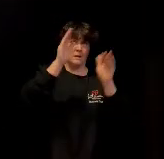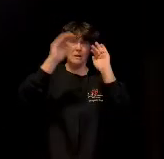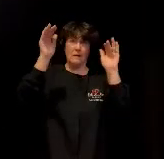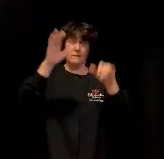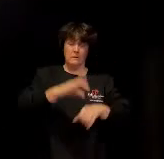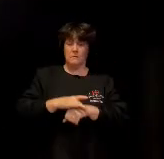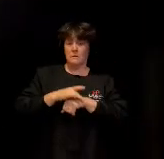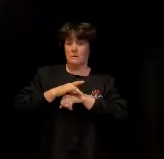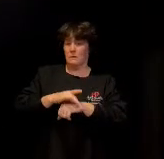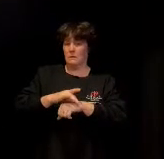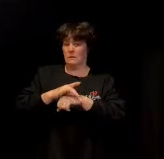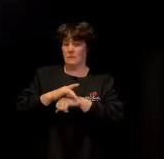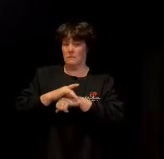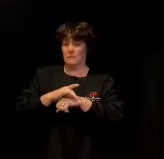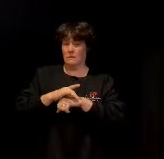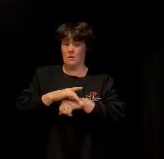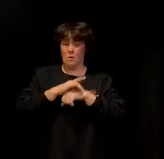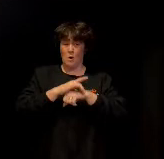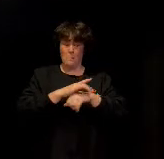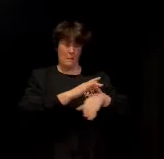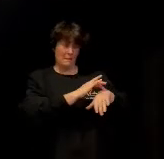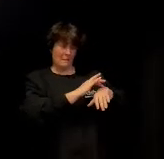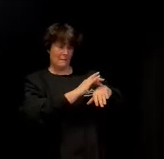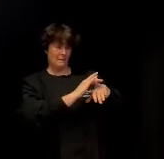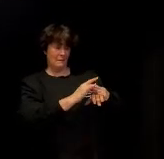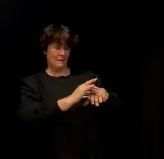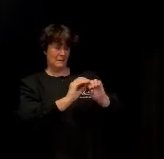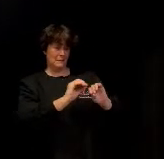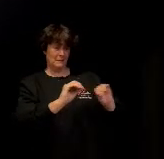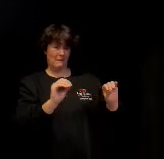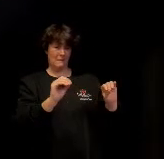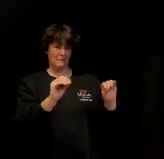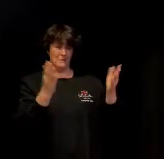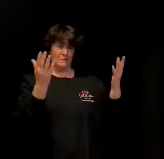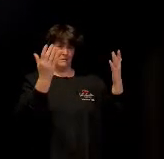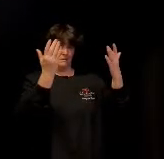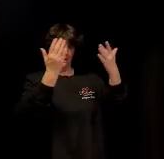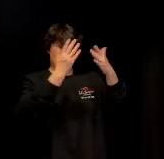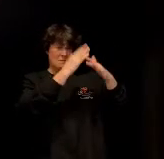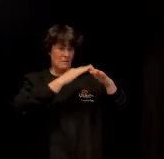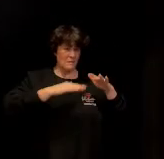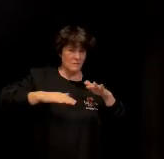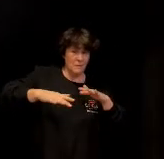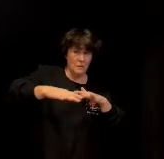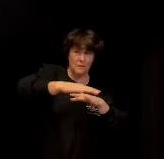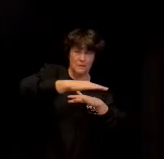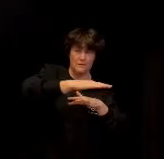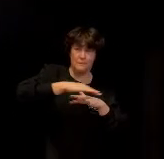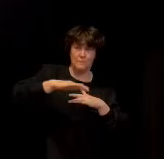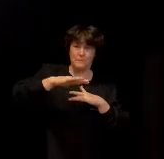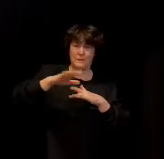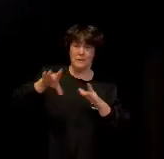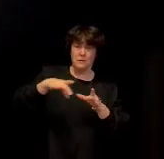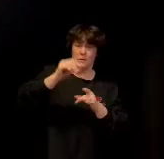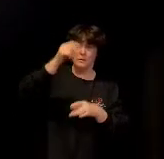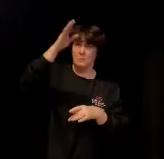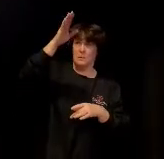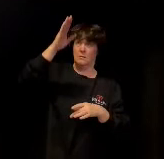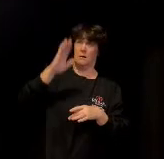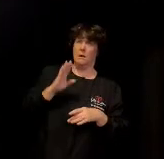earth. And the earth was without form and void. And darkness was on the face of the water. And the Spirit of